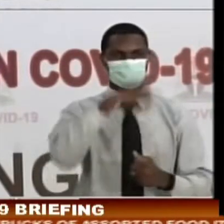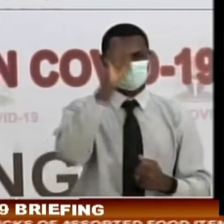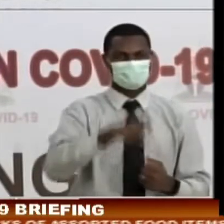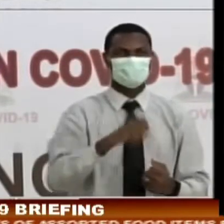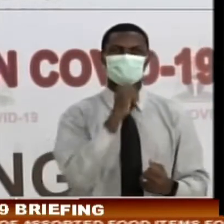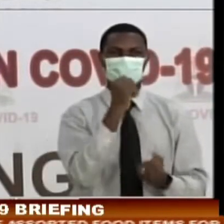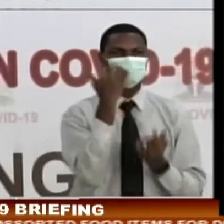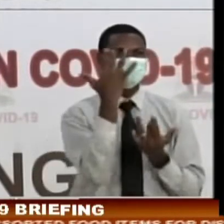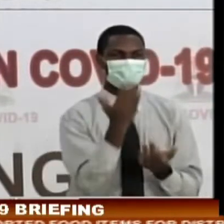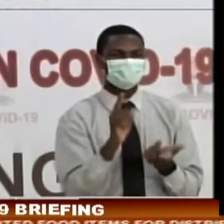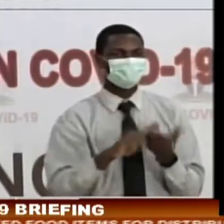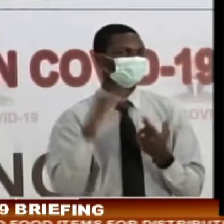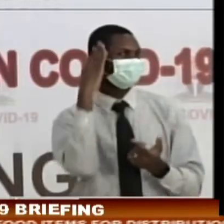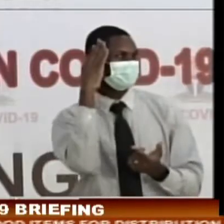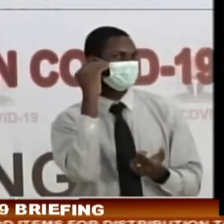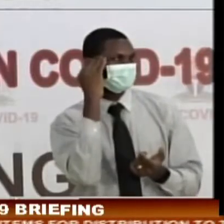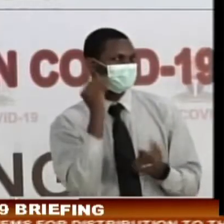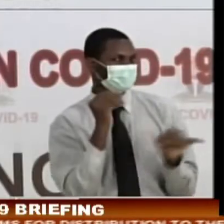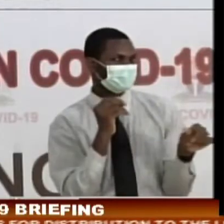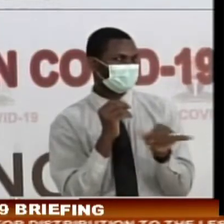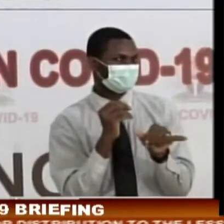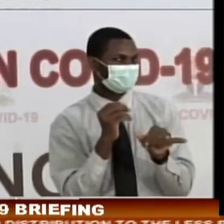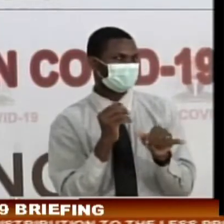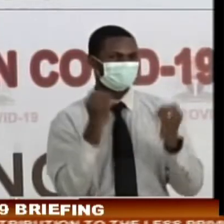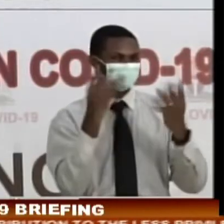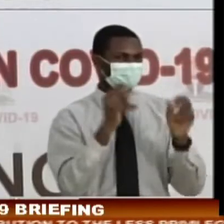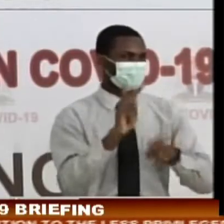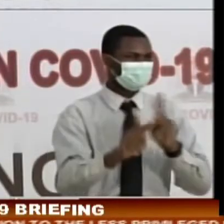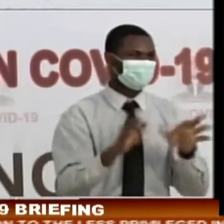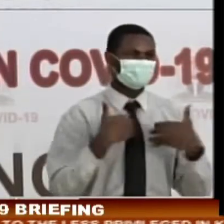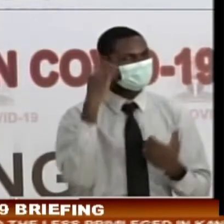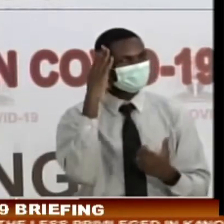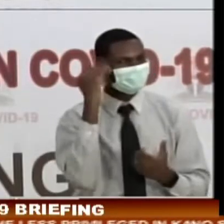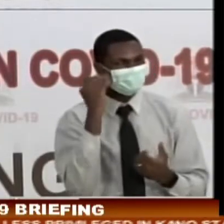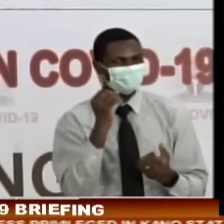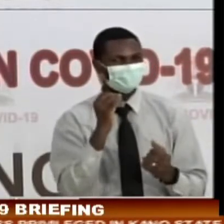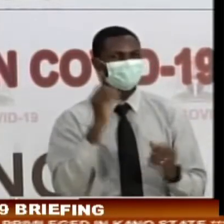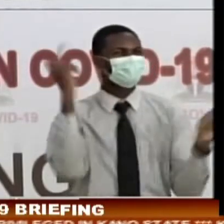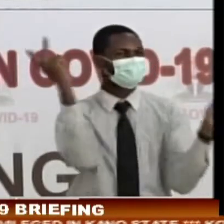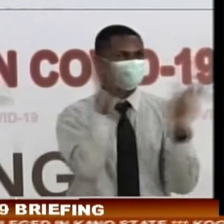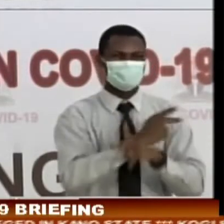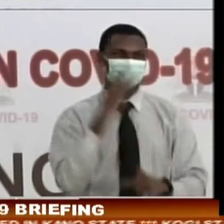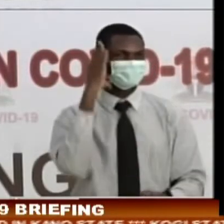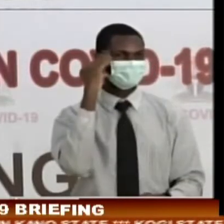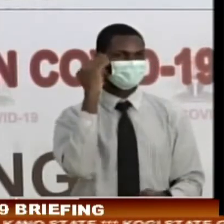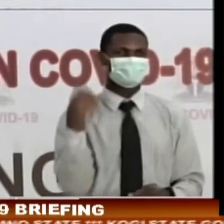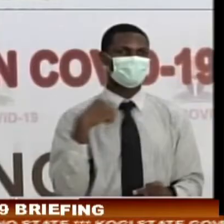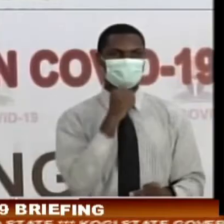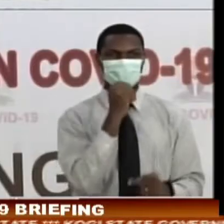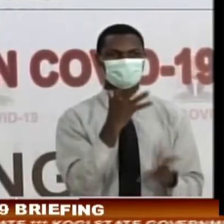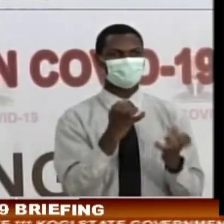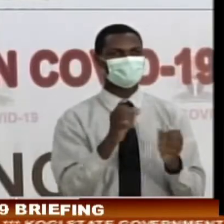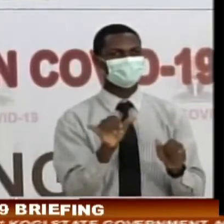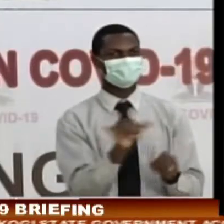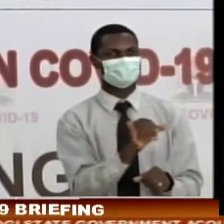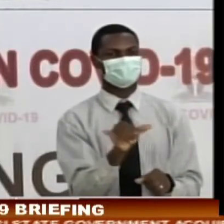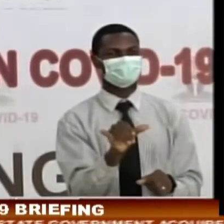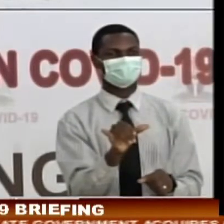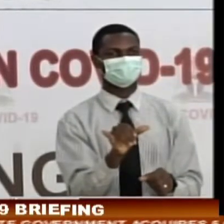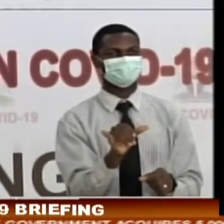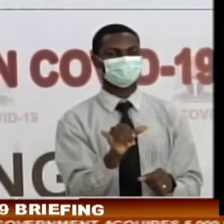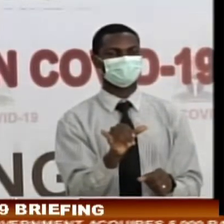our compatriots who have gone through that experience the presidential